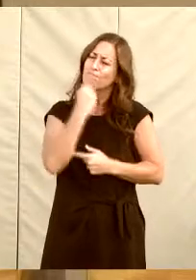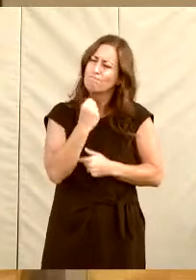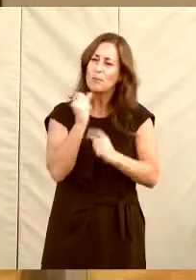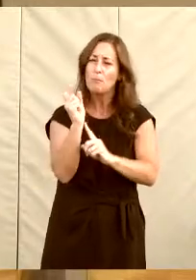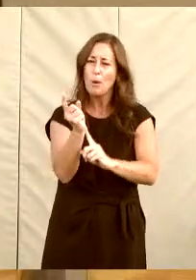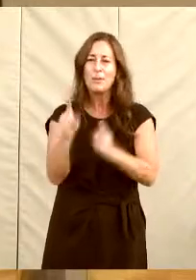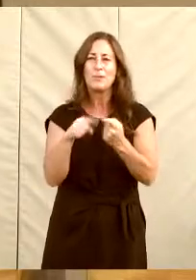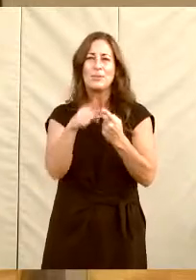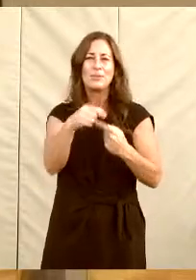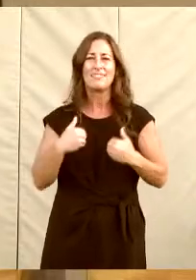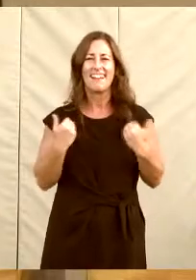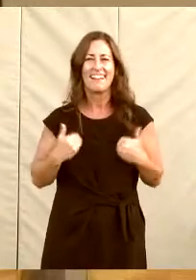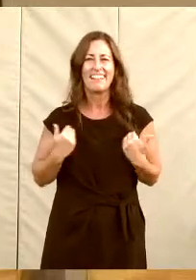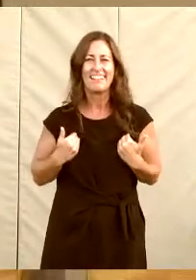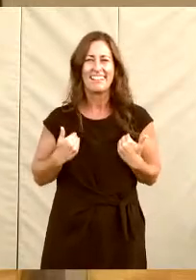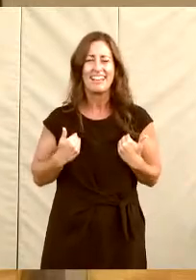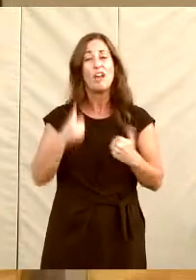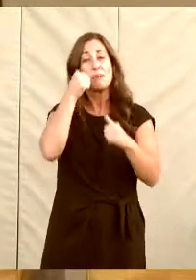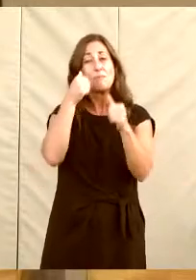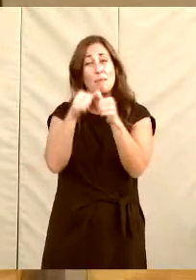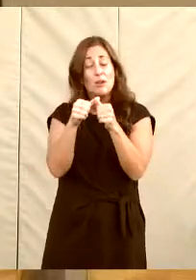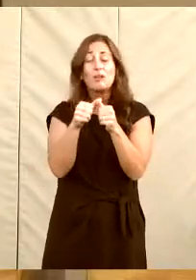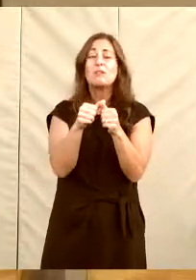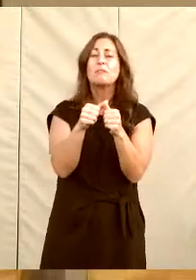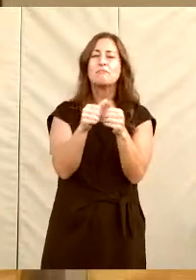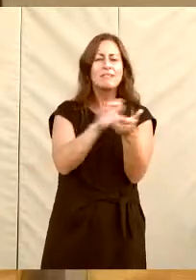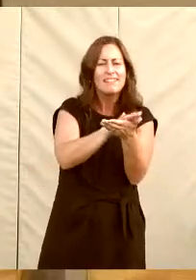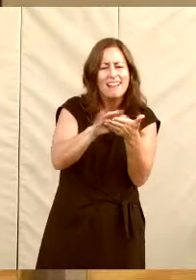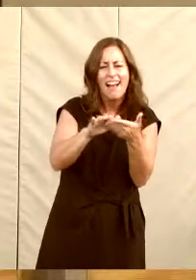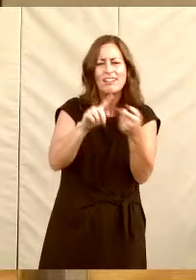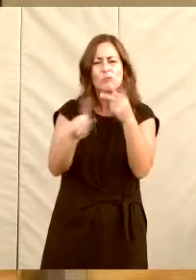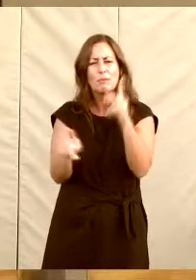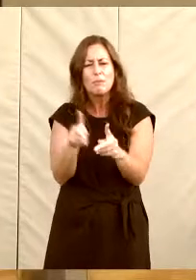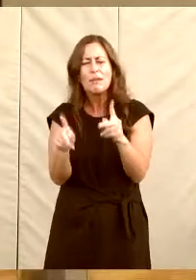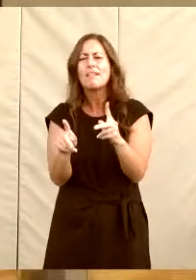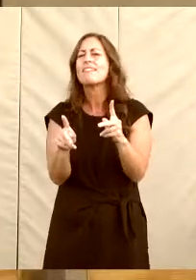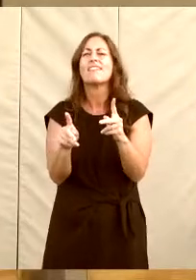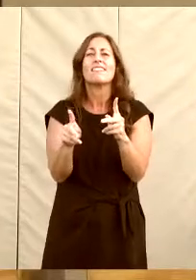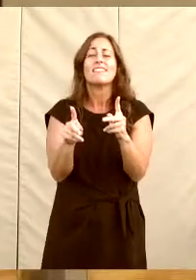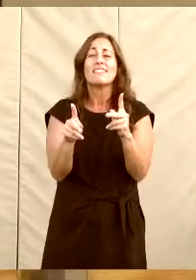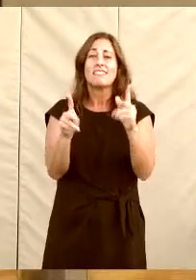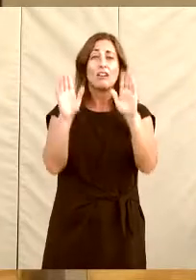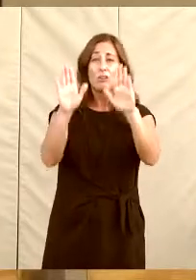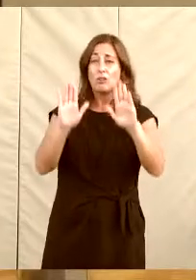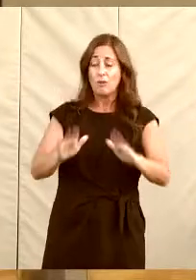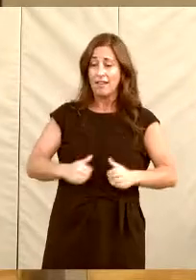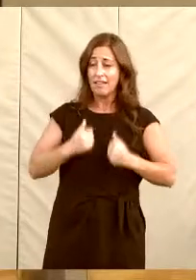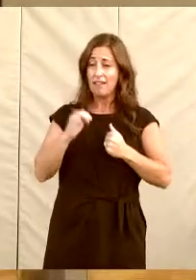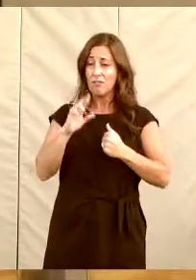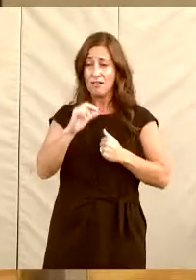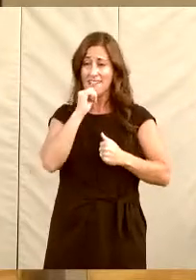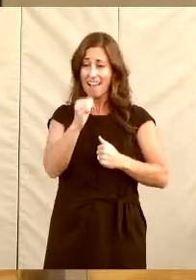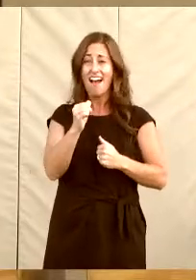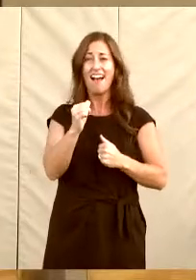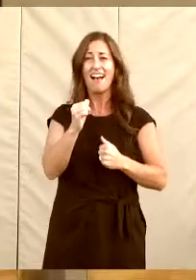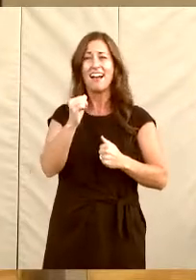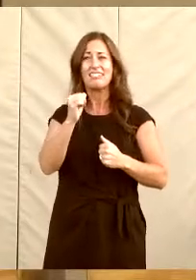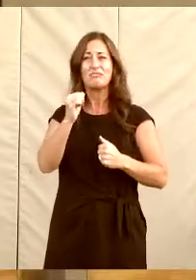young. Remember to treat people with kindness and to make it a great life or not, the choice is always yours.